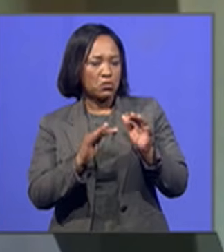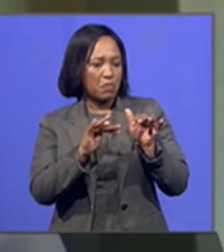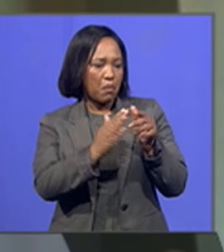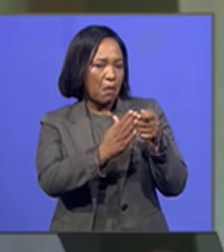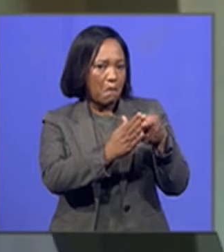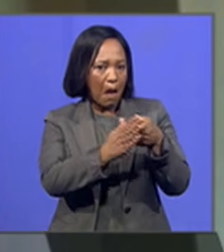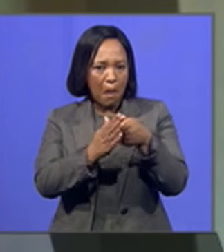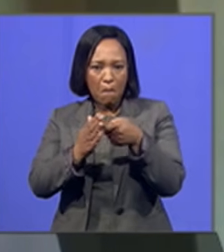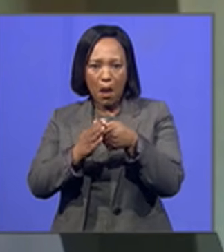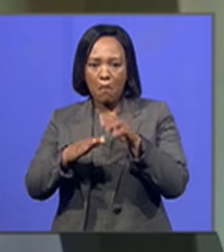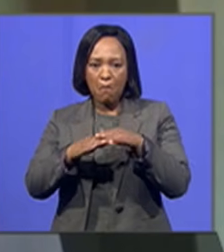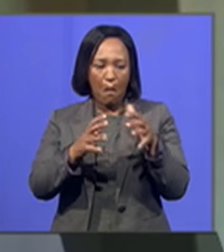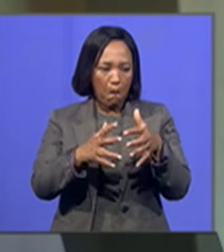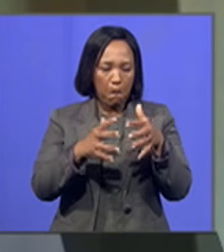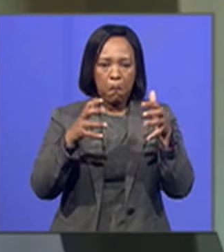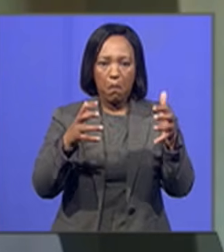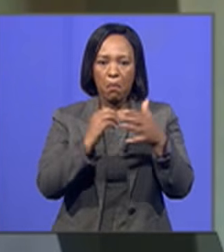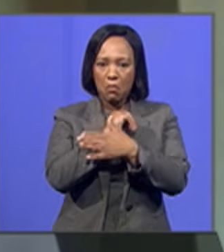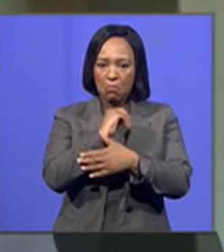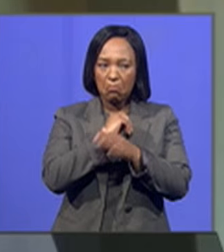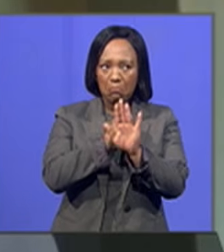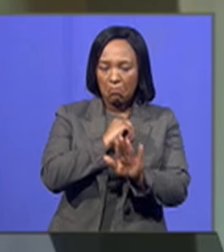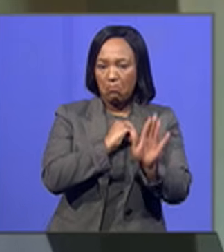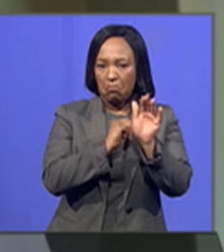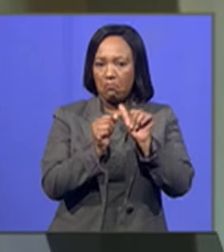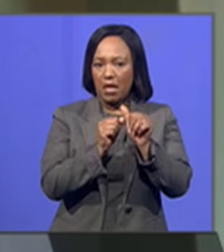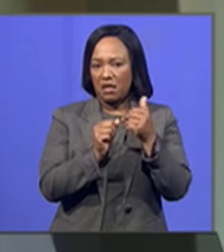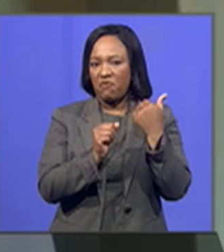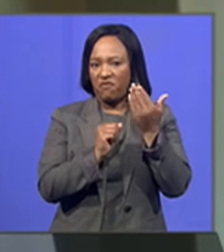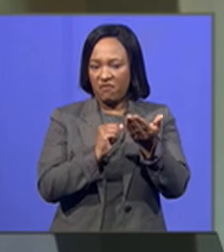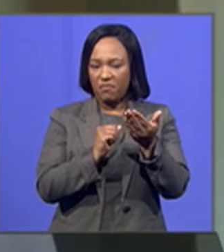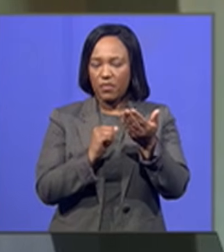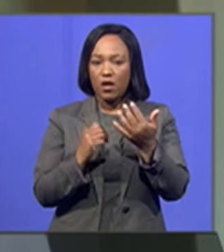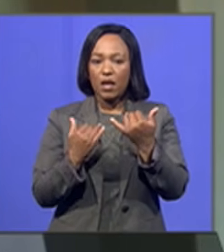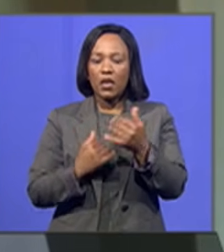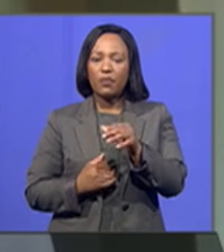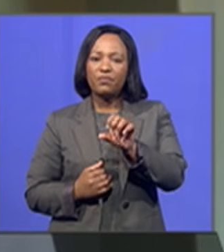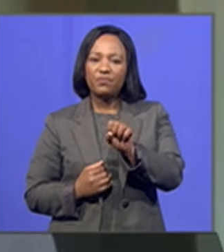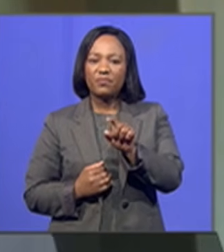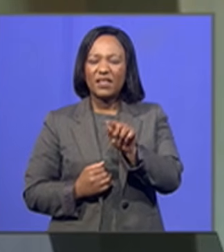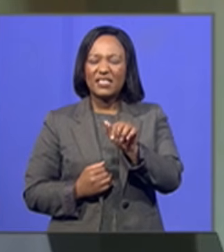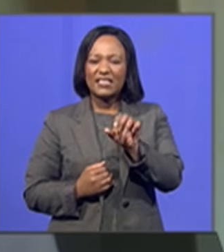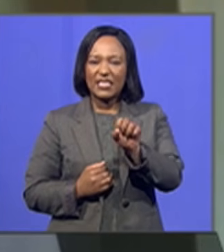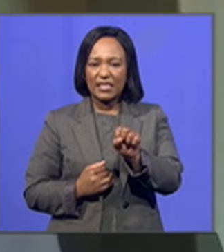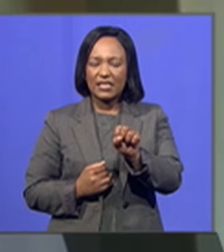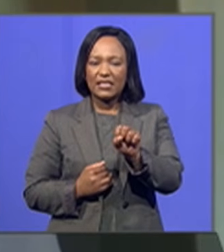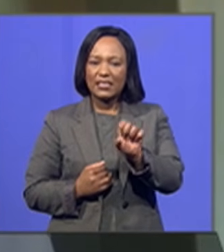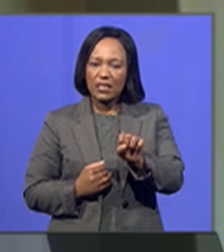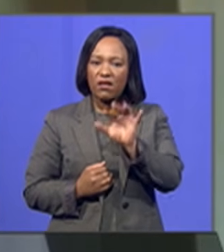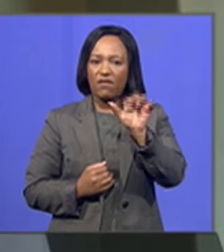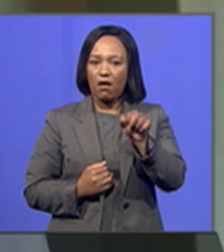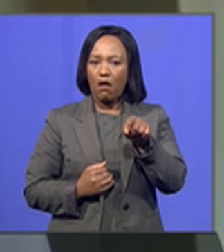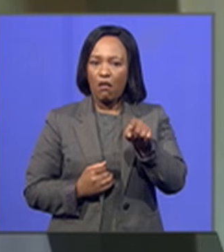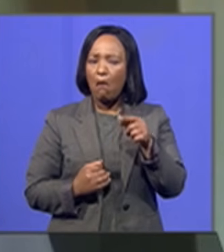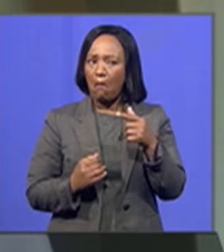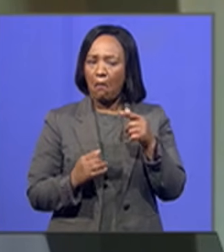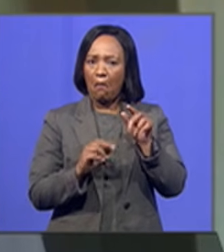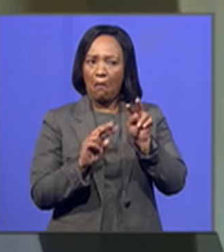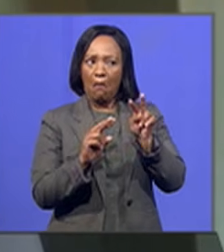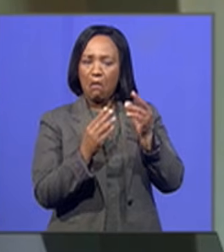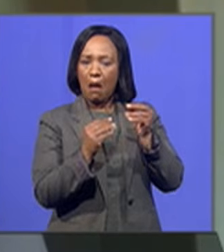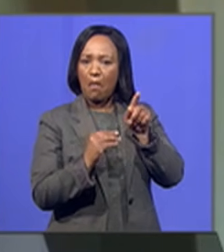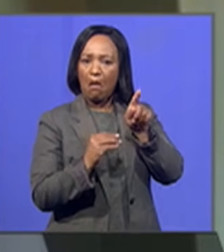property generally across the country. And if one looks at Stats SA's house price index till late last year, that had accelerated